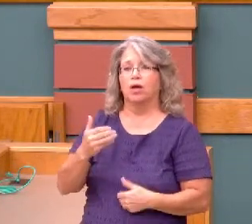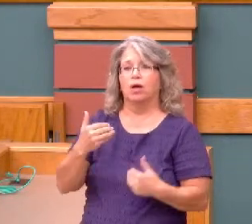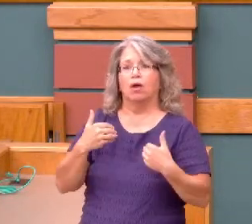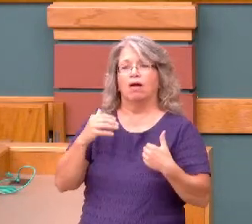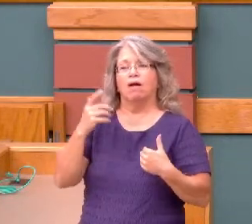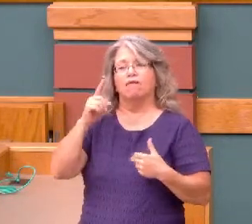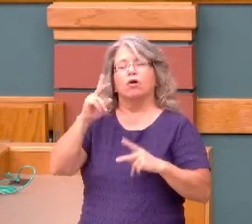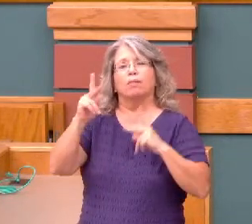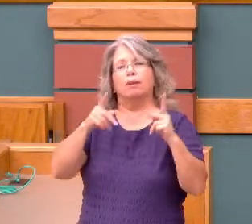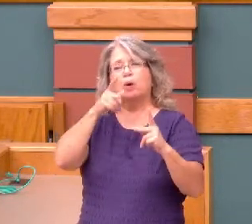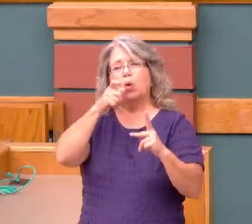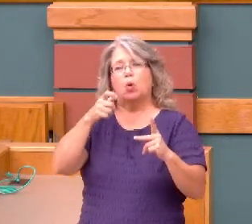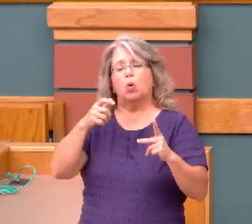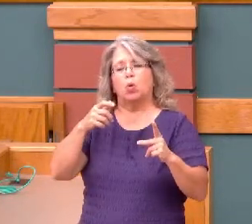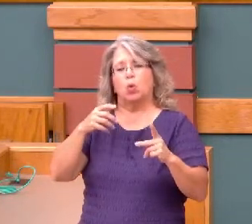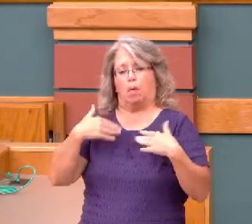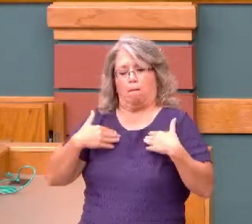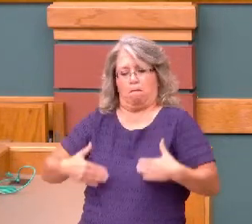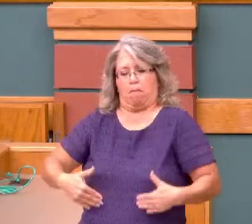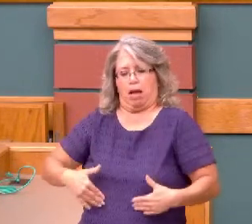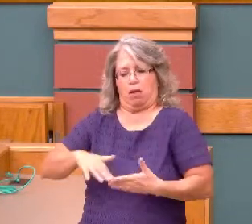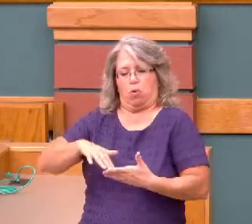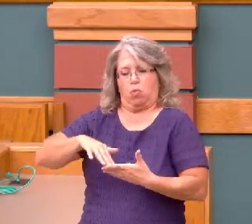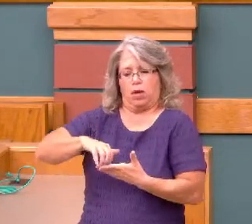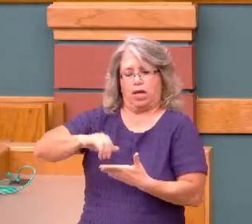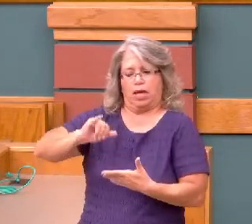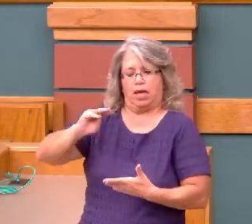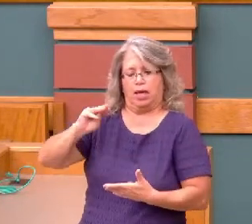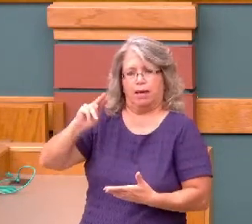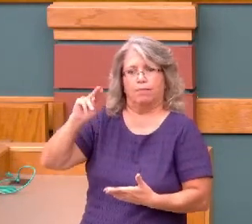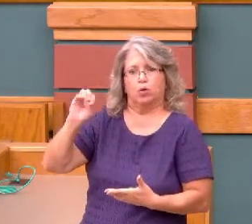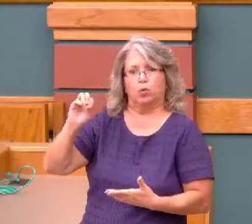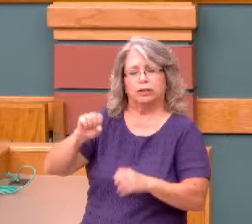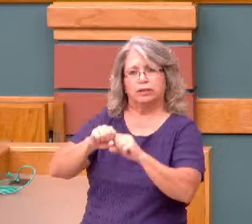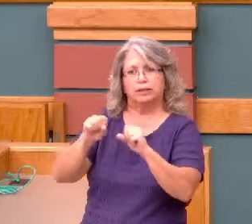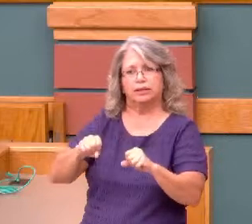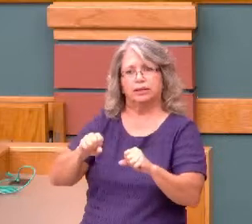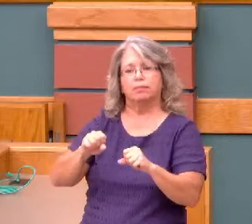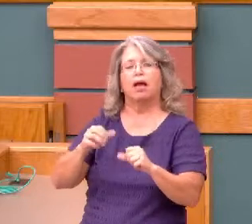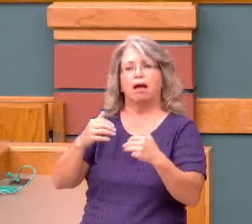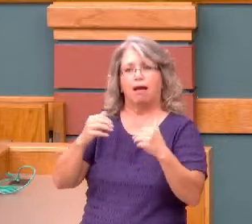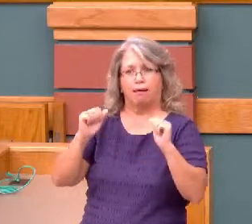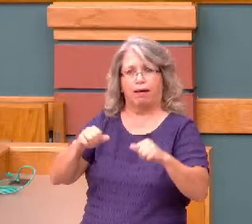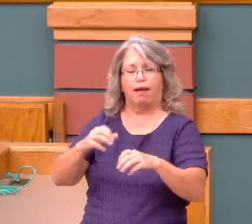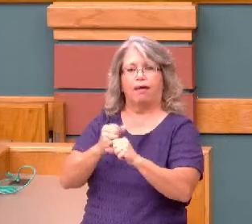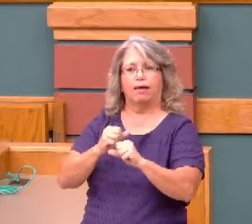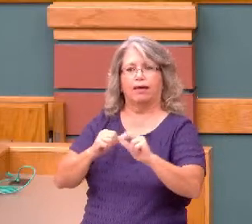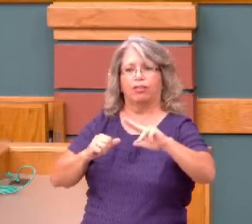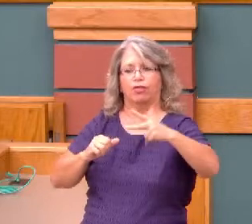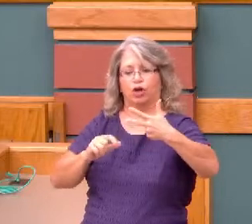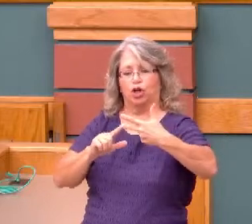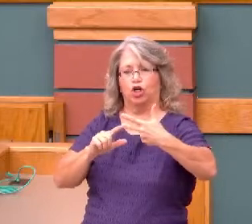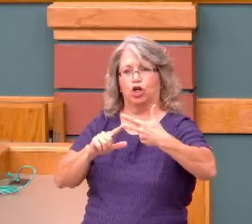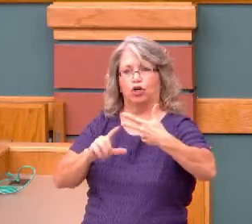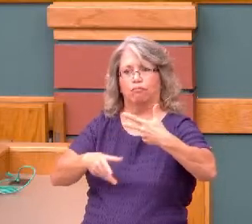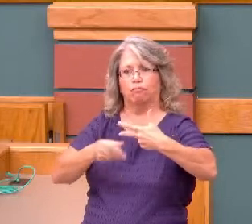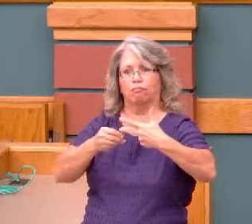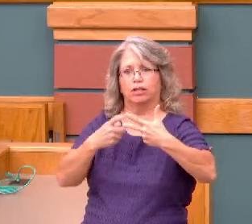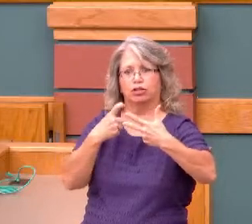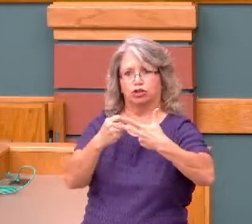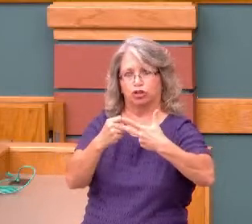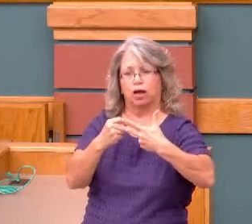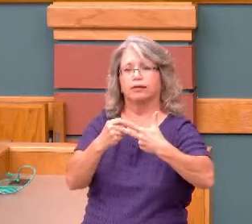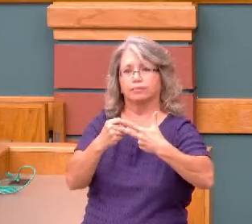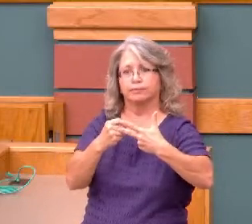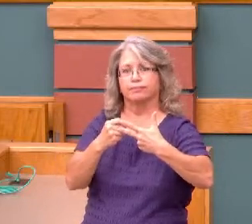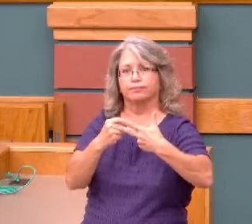immune compromised. We call that the additional dose. These are not the booster shots. Those will be coming on September 20th. And these